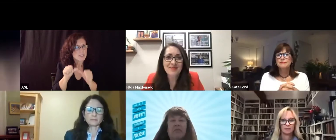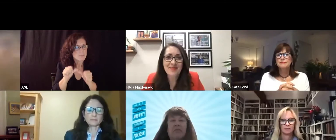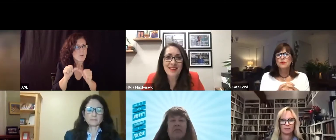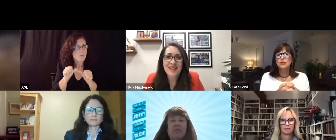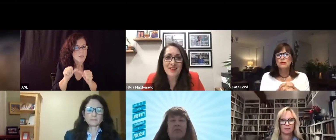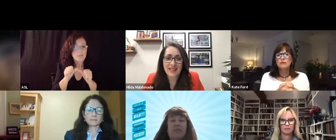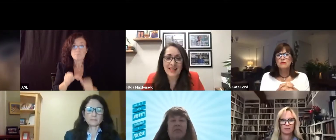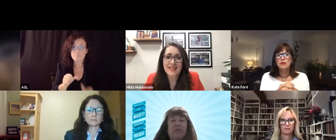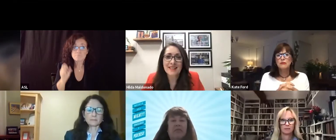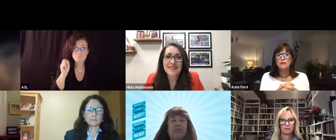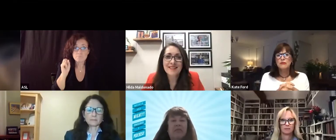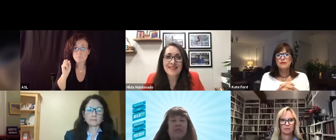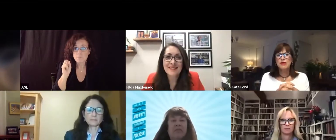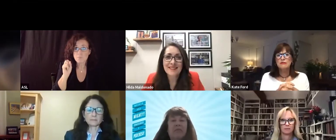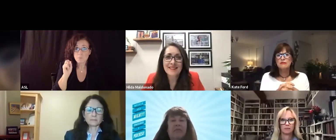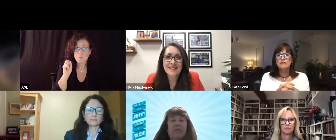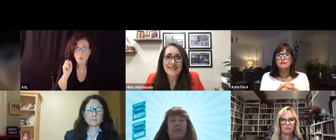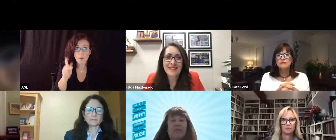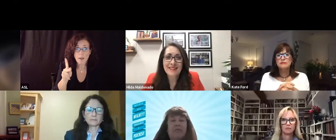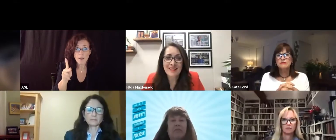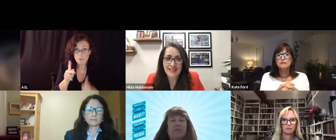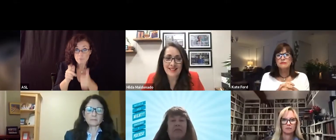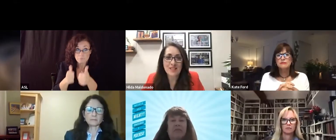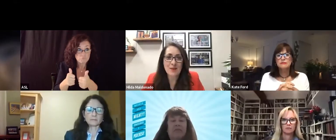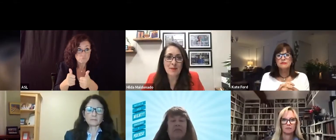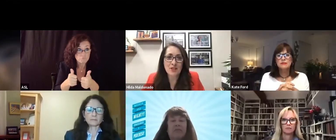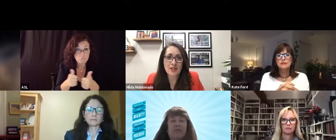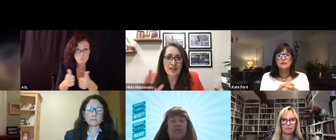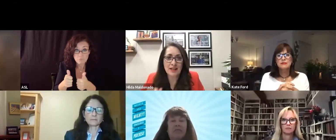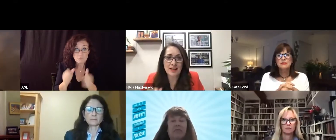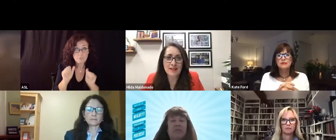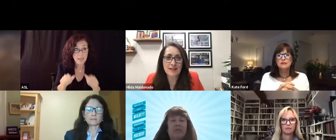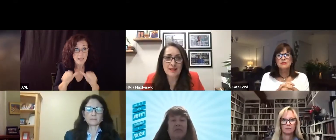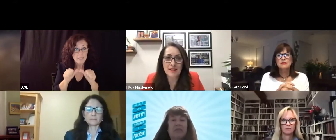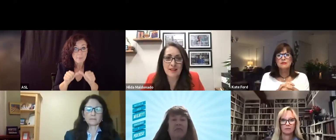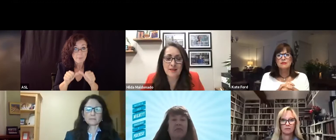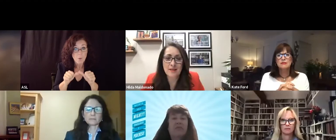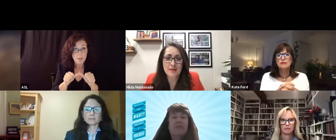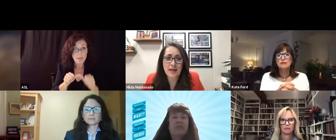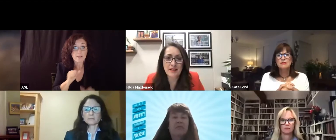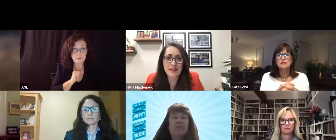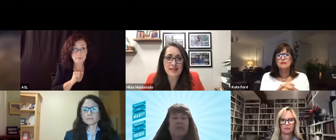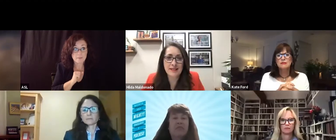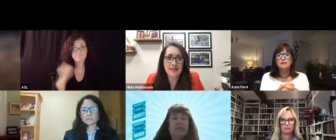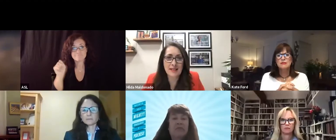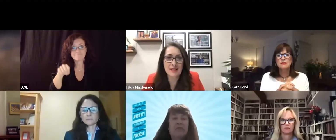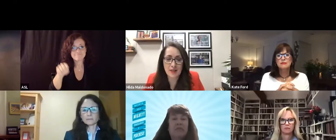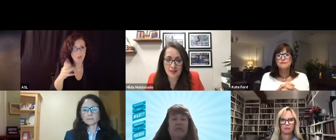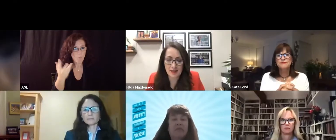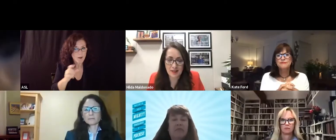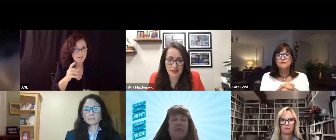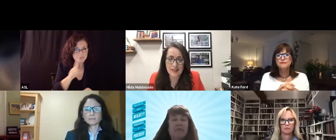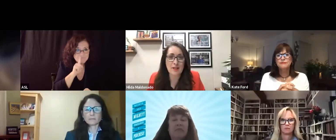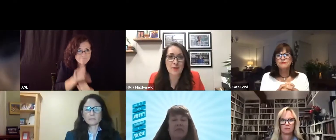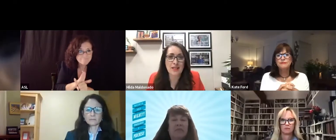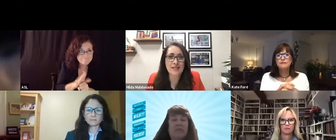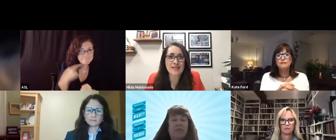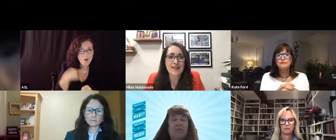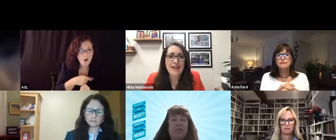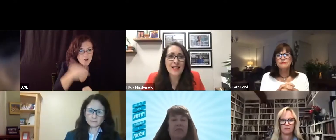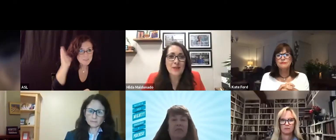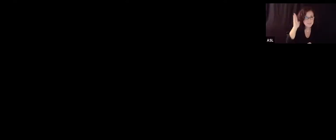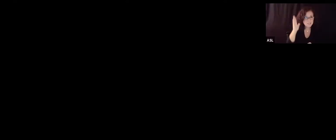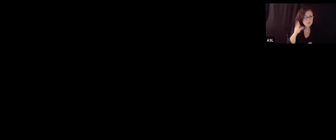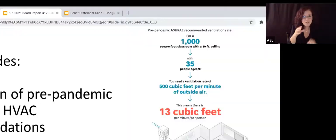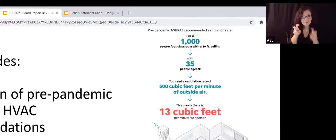will you are you fine with that yes i just want to make sure that our our panelists and our guest speakers are continuing with